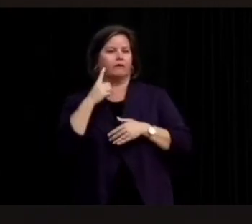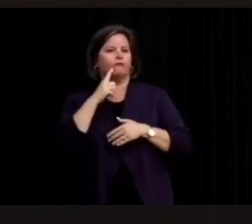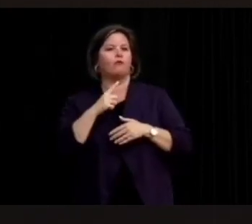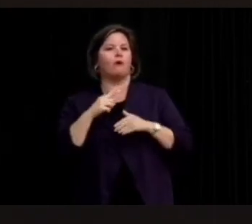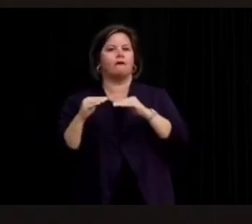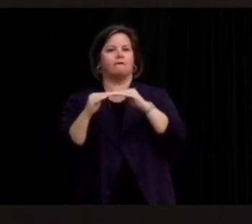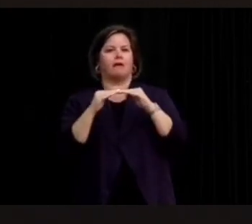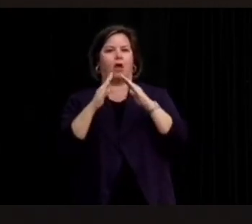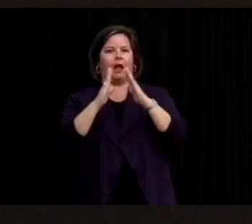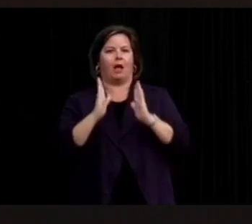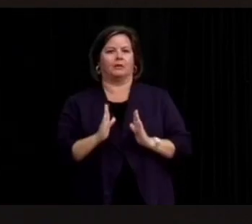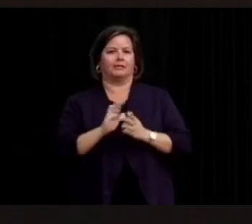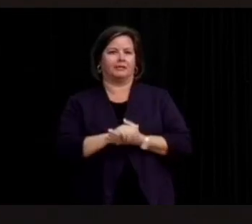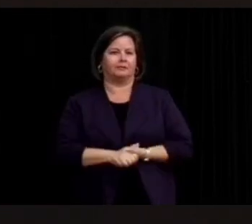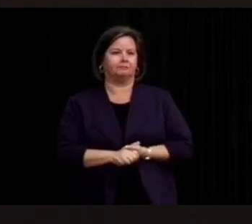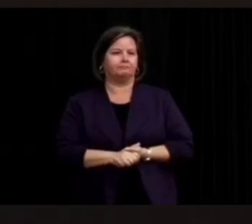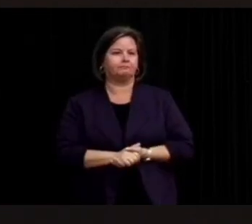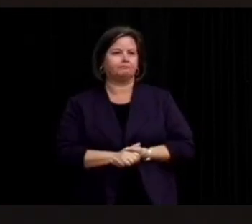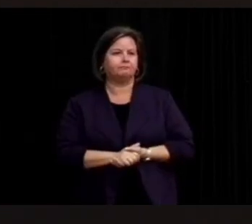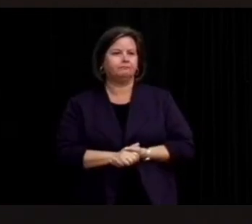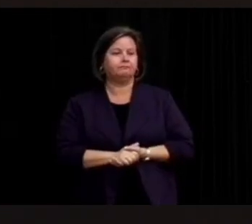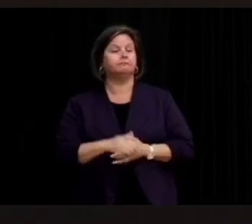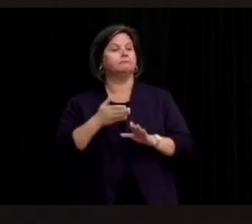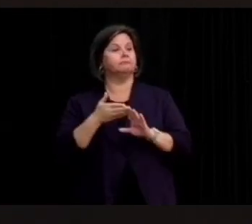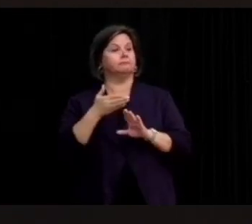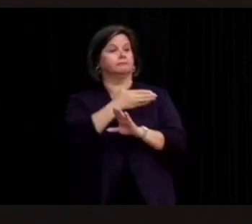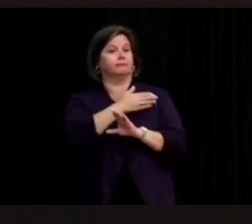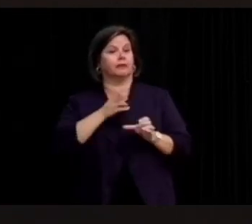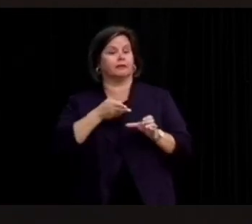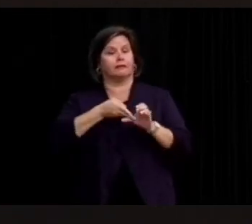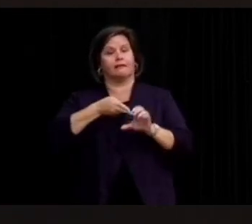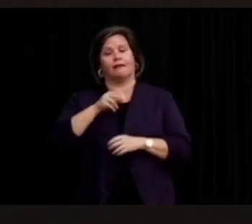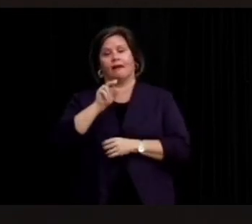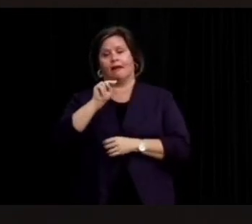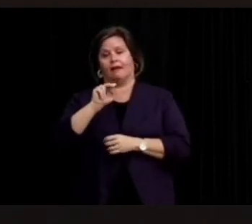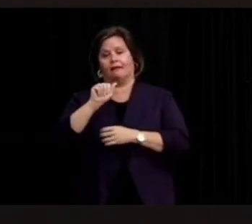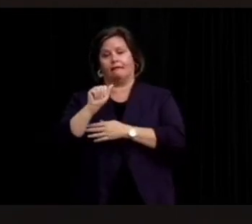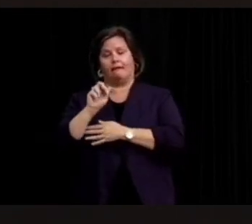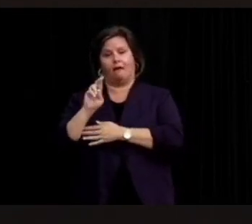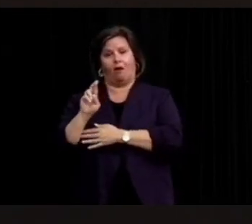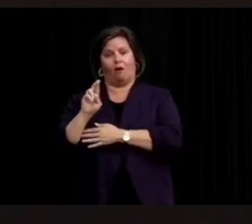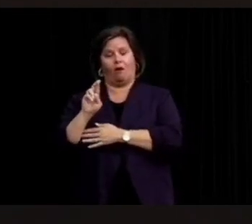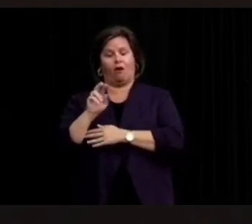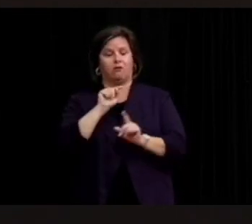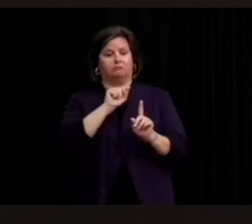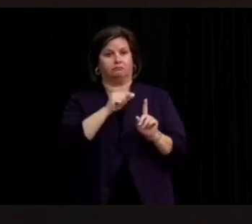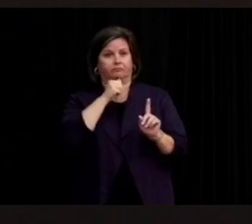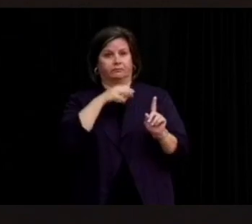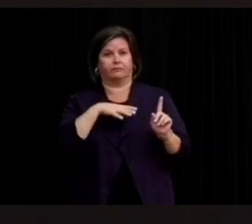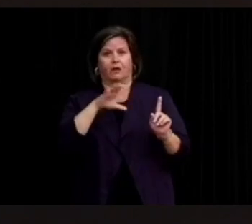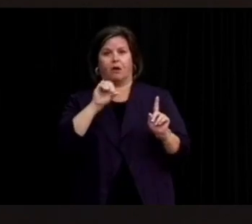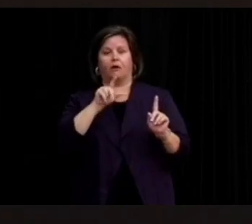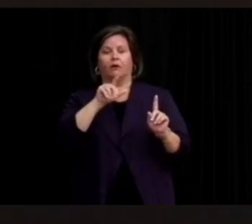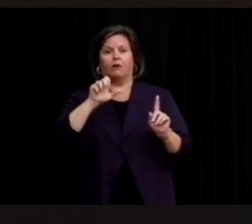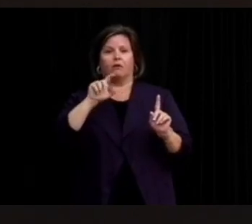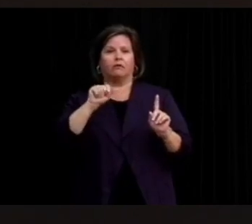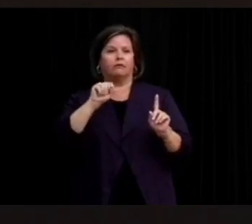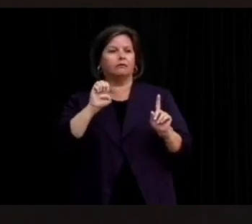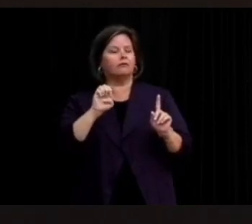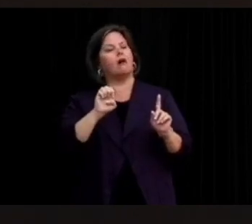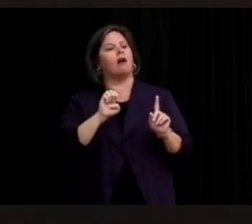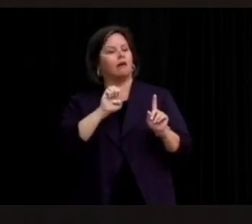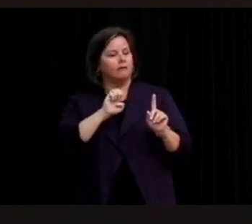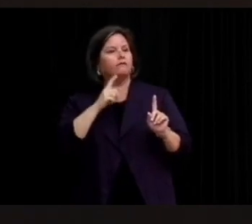Housing. Prior to joining NAR, Colette was Director of Professional Development and